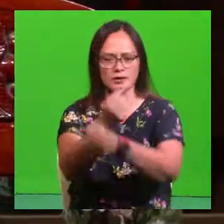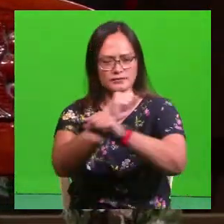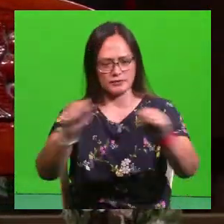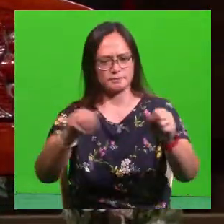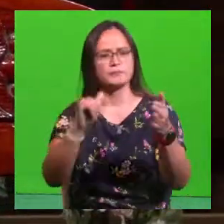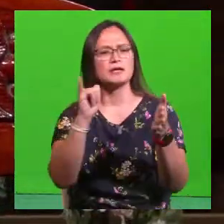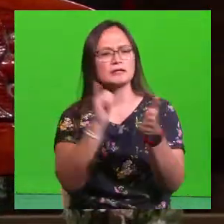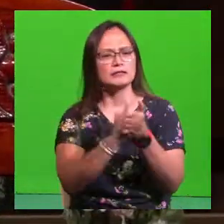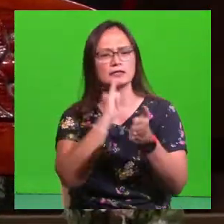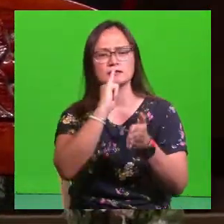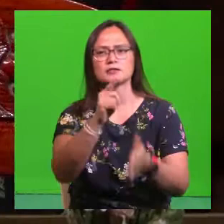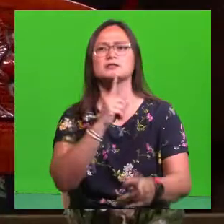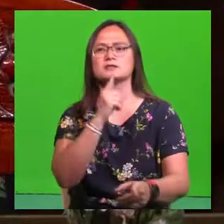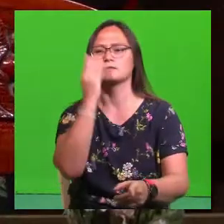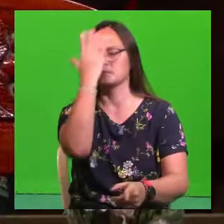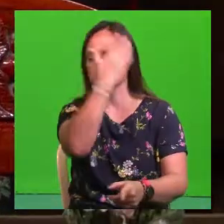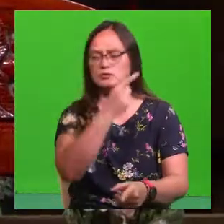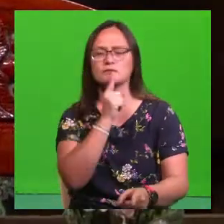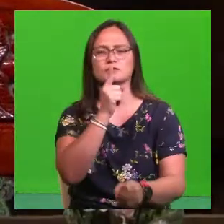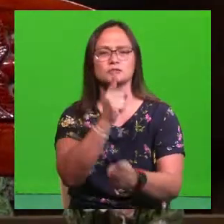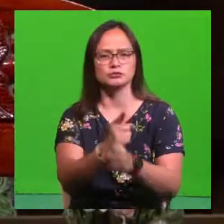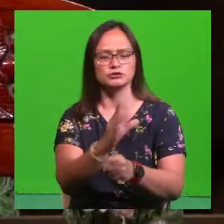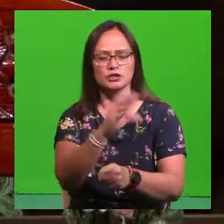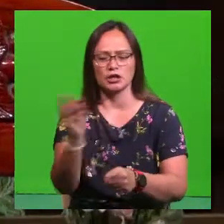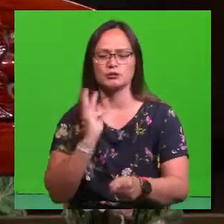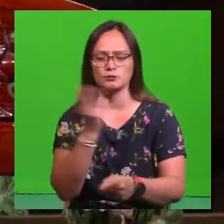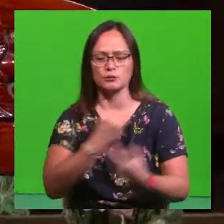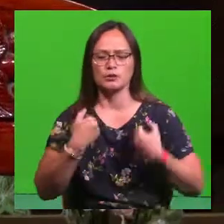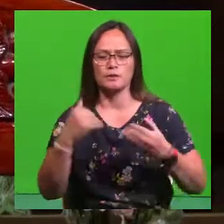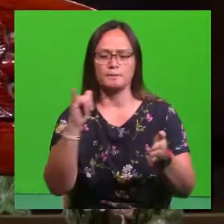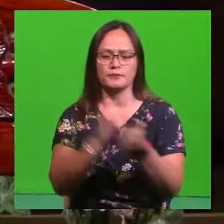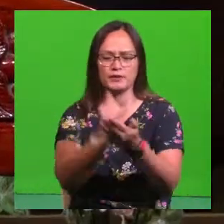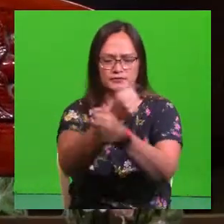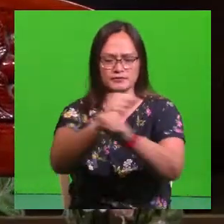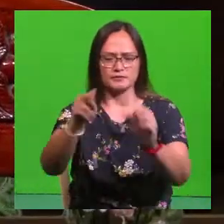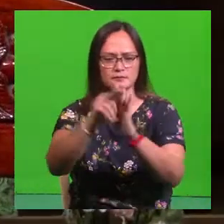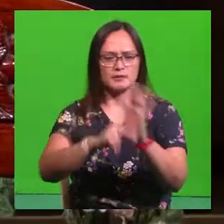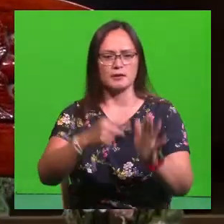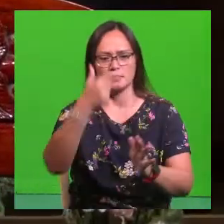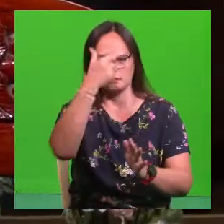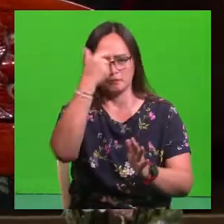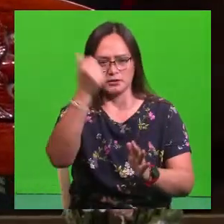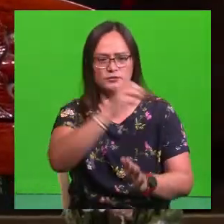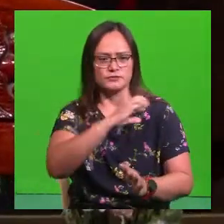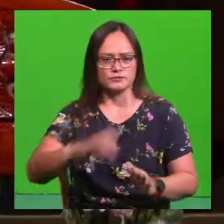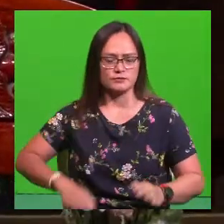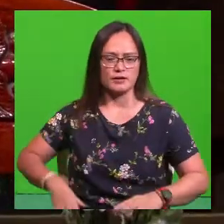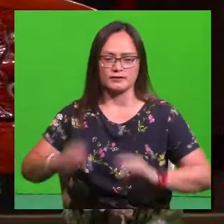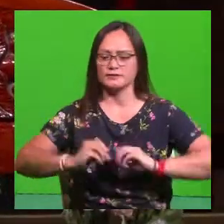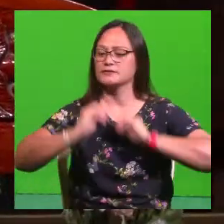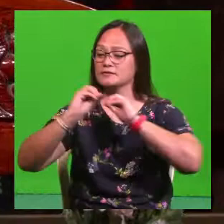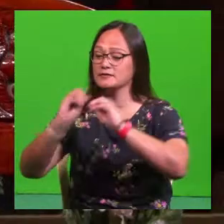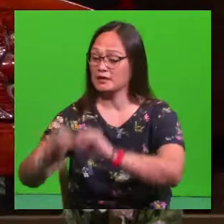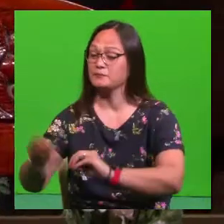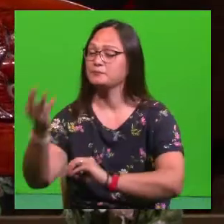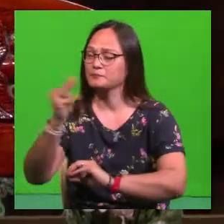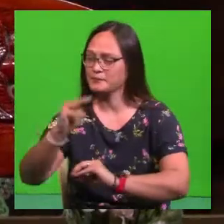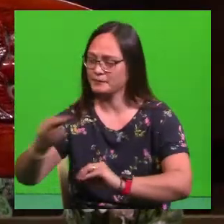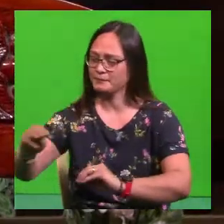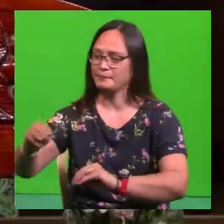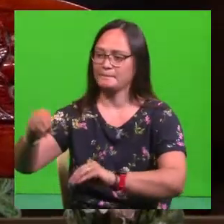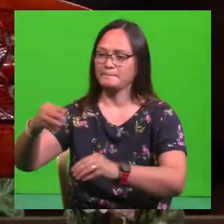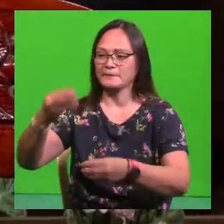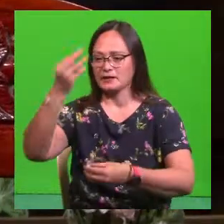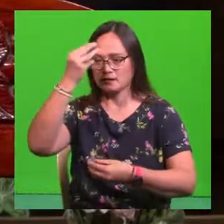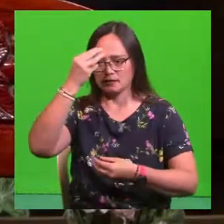we only have this salvation because the Lord Jesus Christ gave himself for us. Amen. Saved by